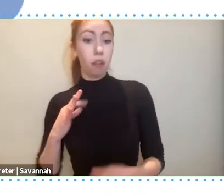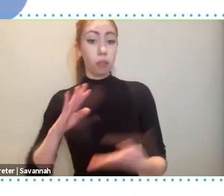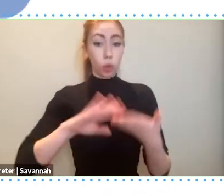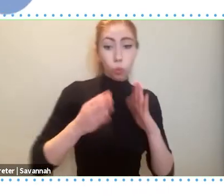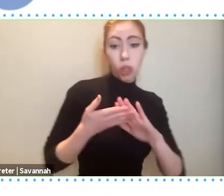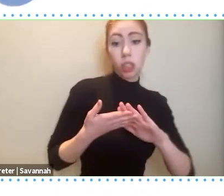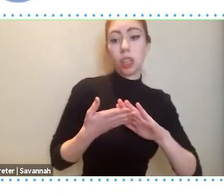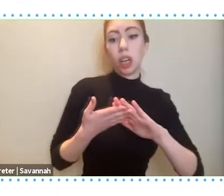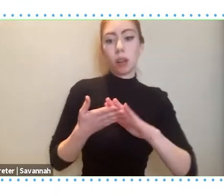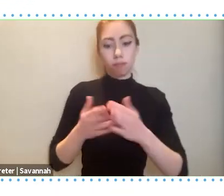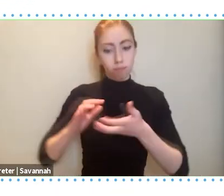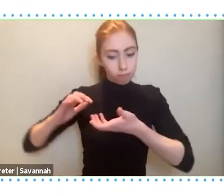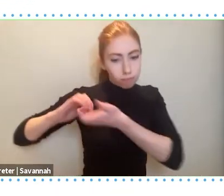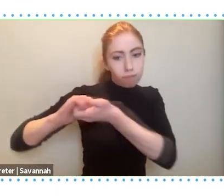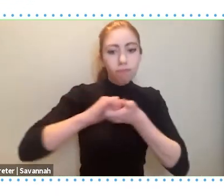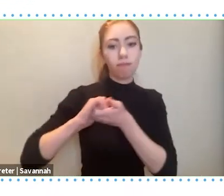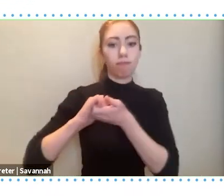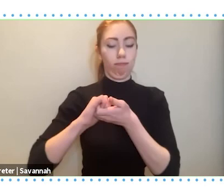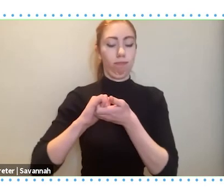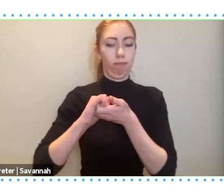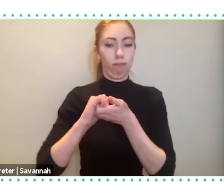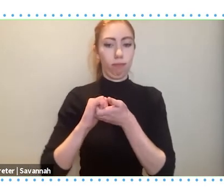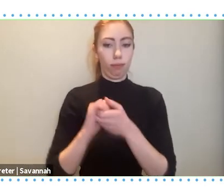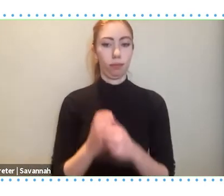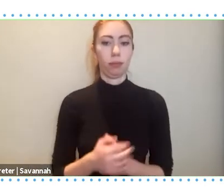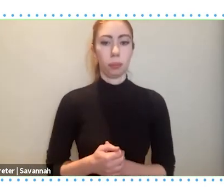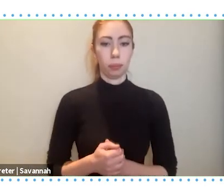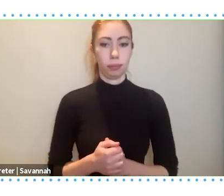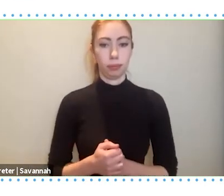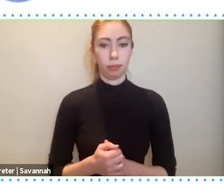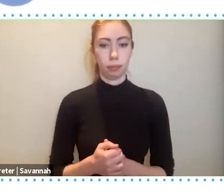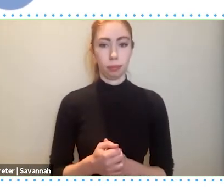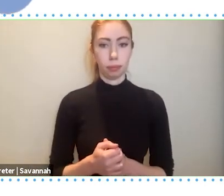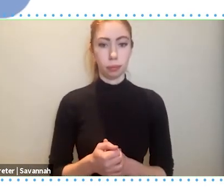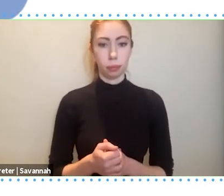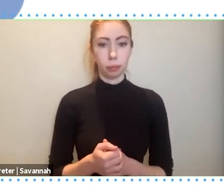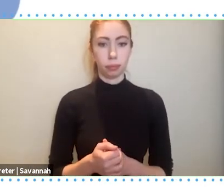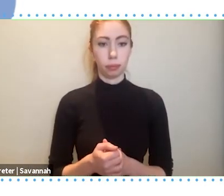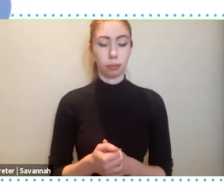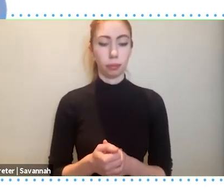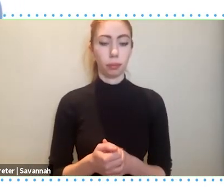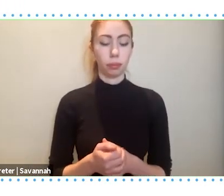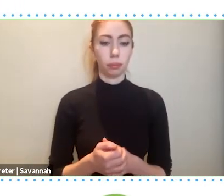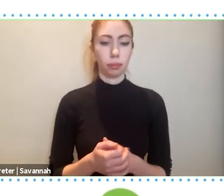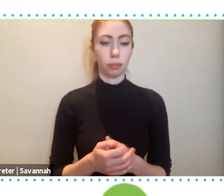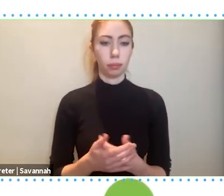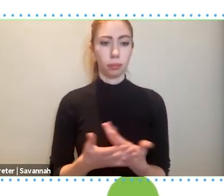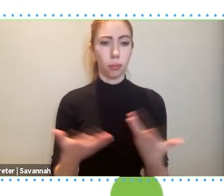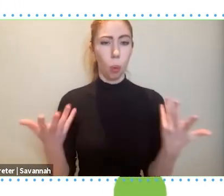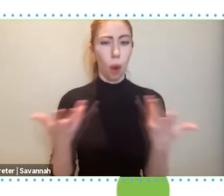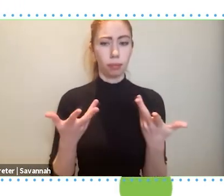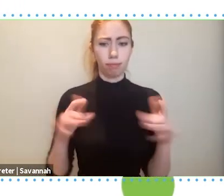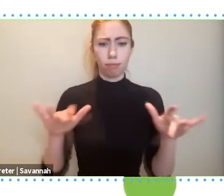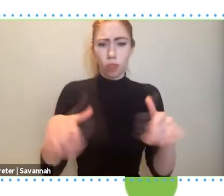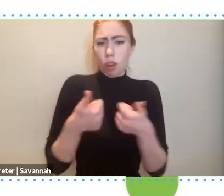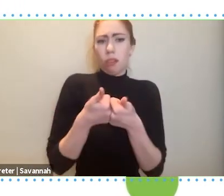not a destination. So what are the challenges? So what brought about this conversation that we're having now? So, you